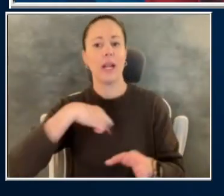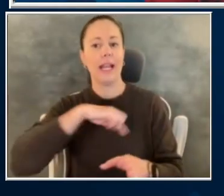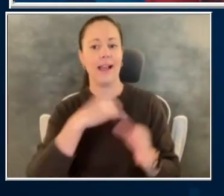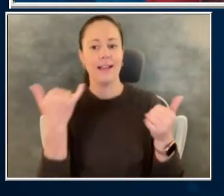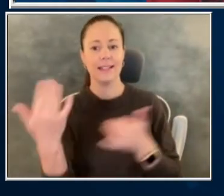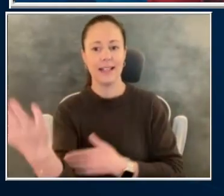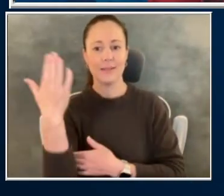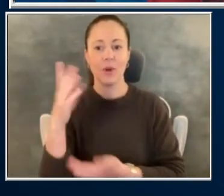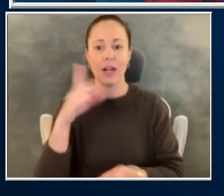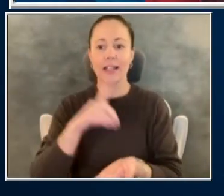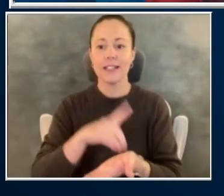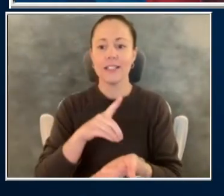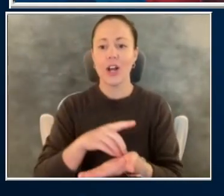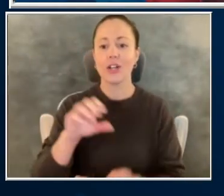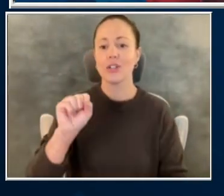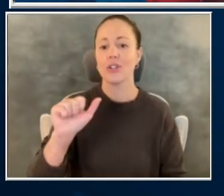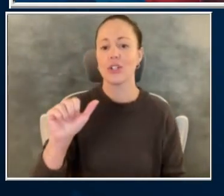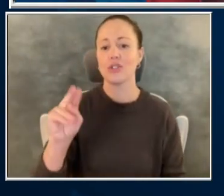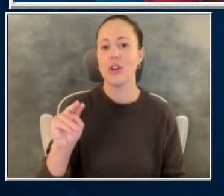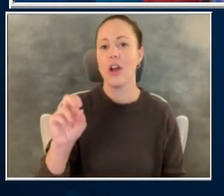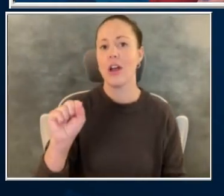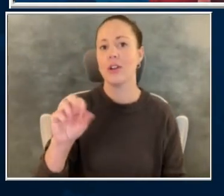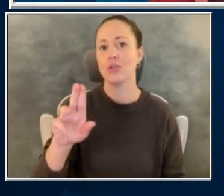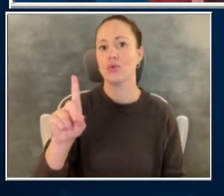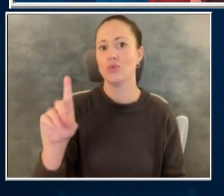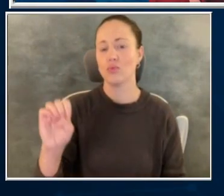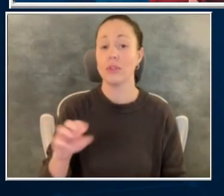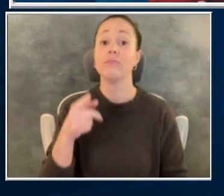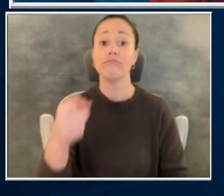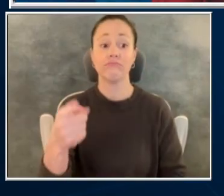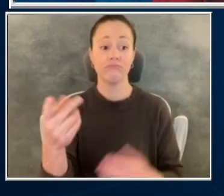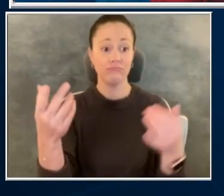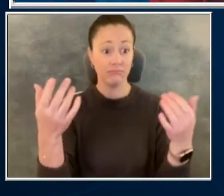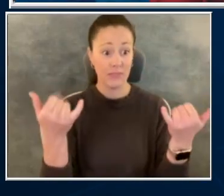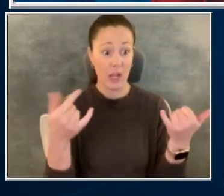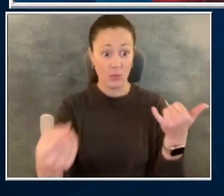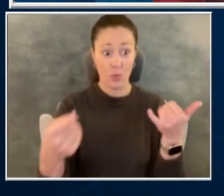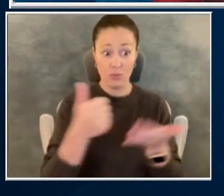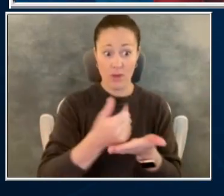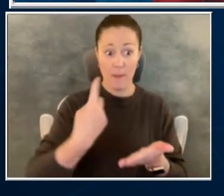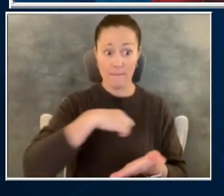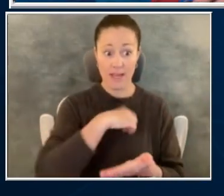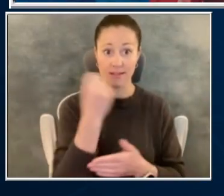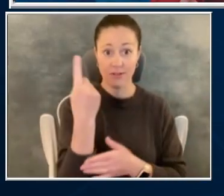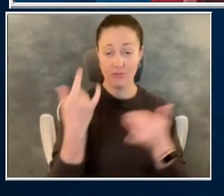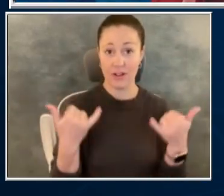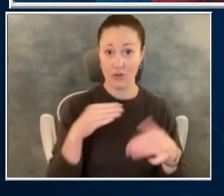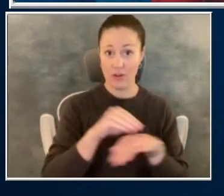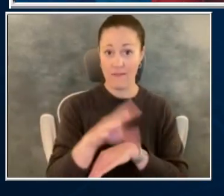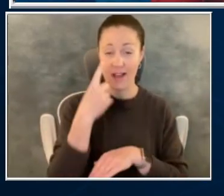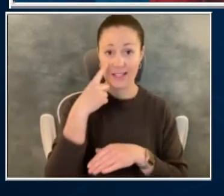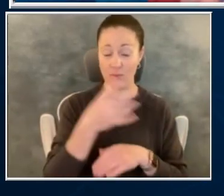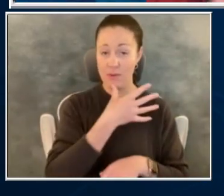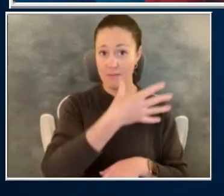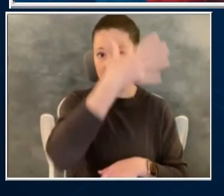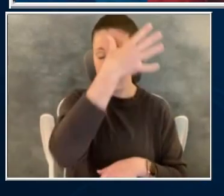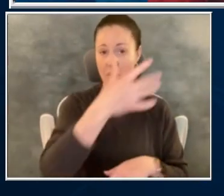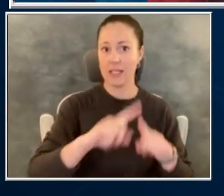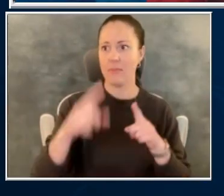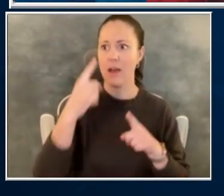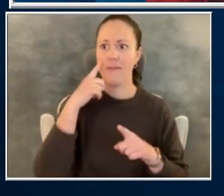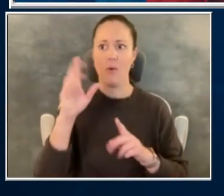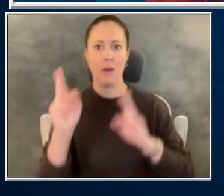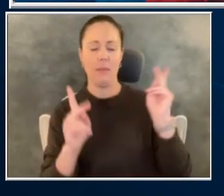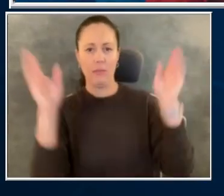Sood. Dr. Sood, you're here to help us understand current advice for parents. But first off, for non-medical people, how do you